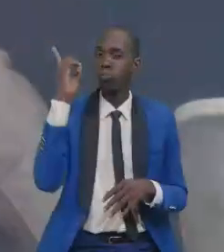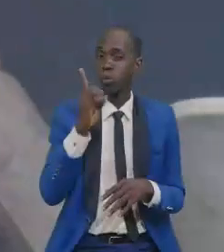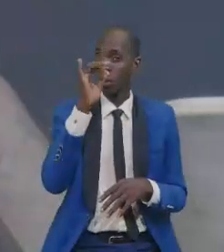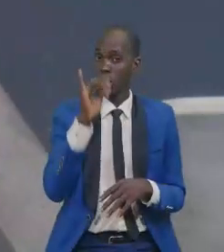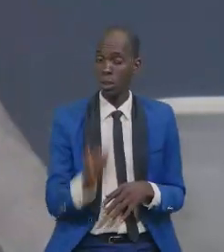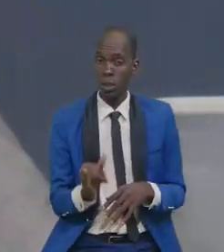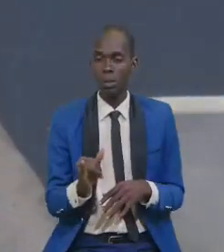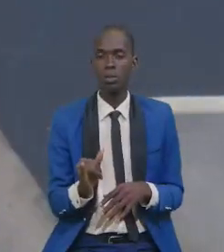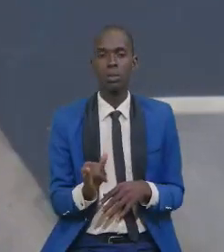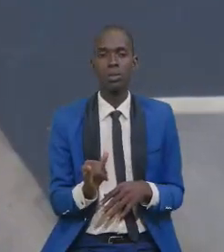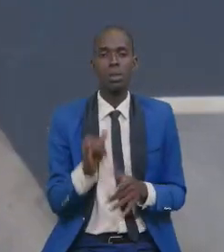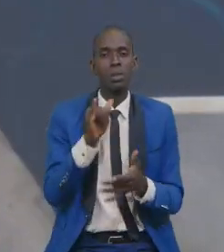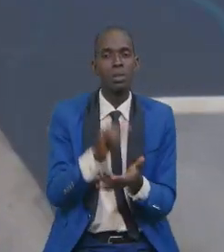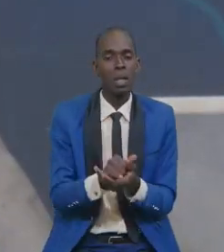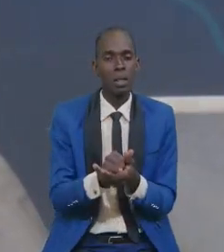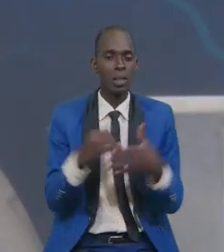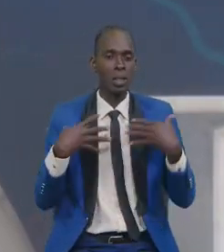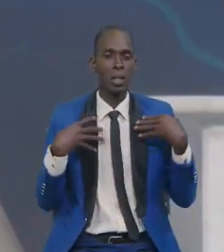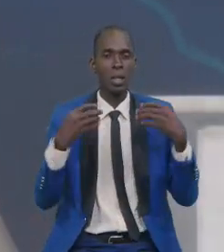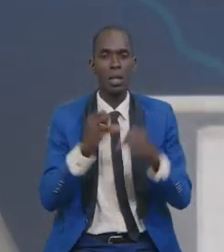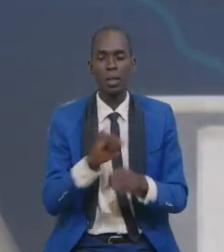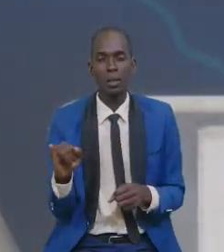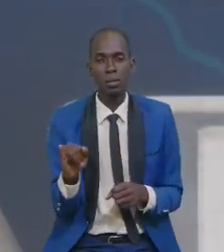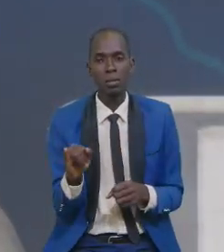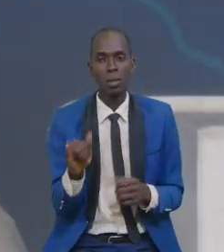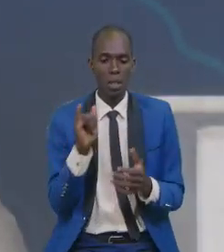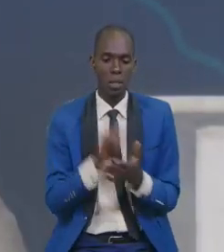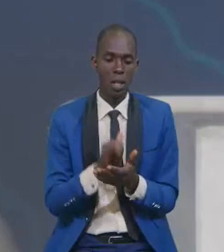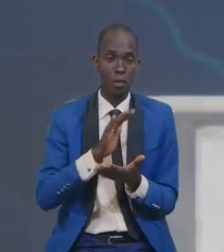that healing, that